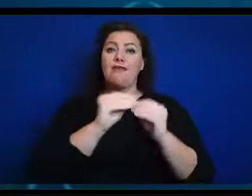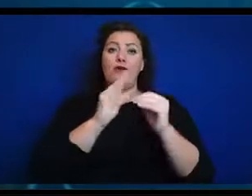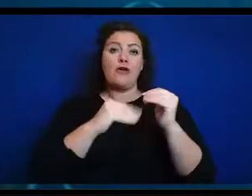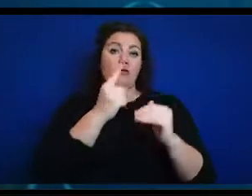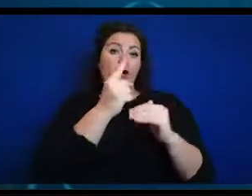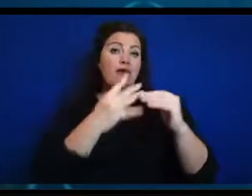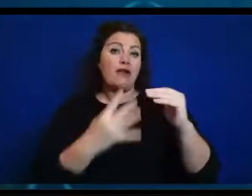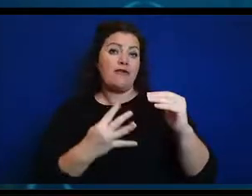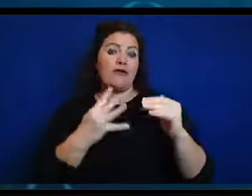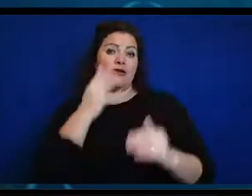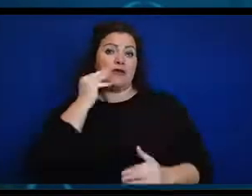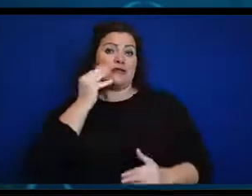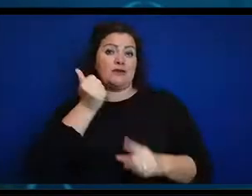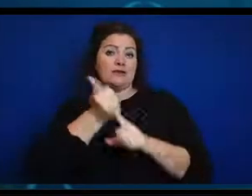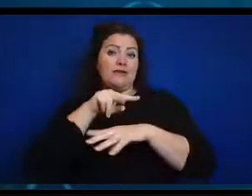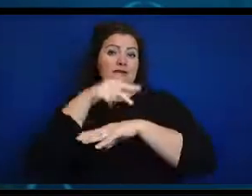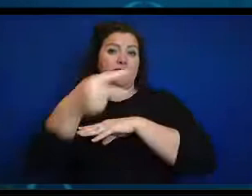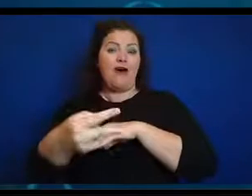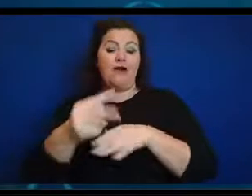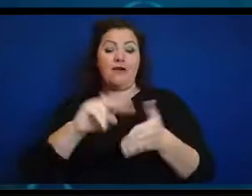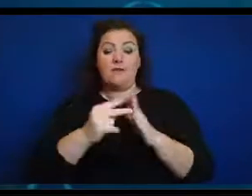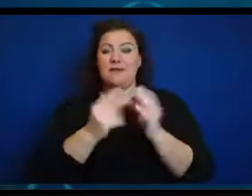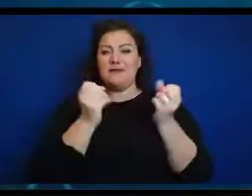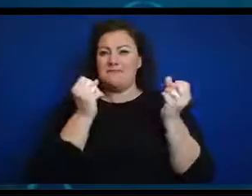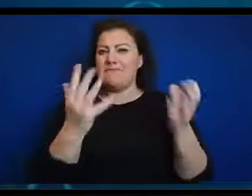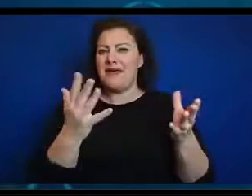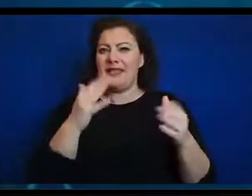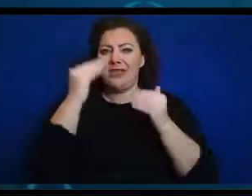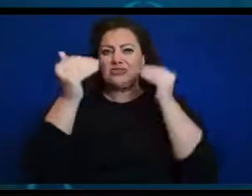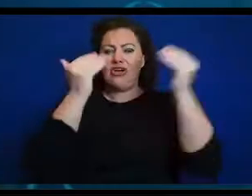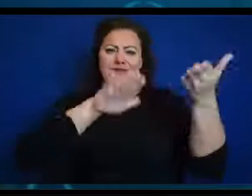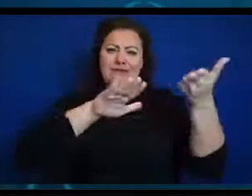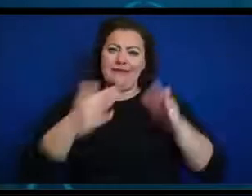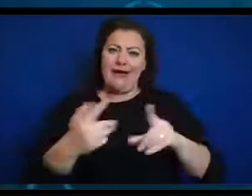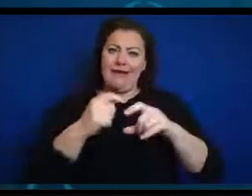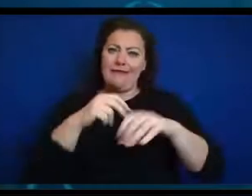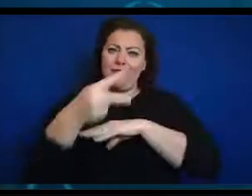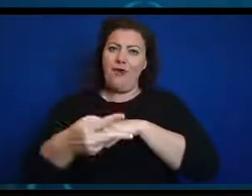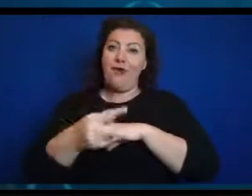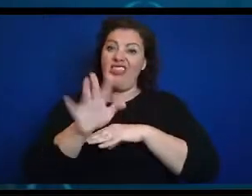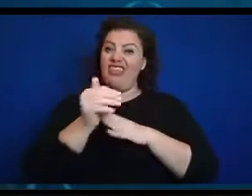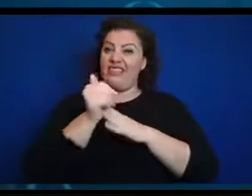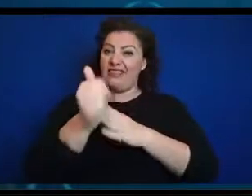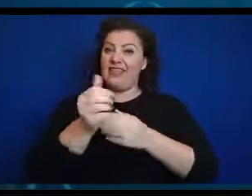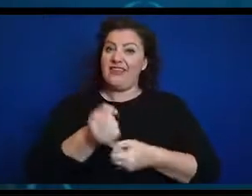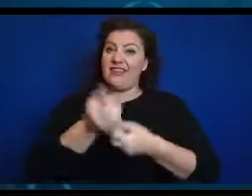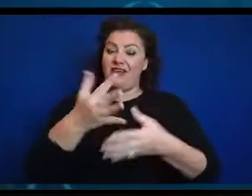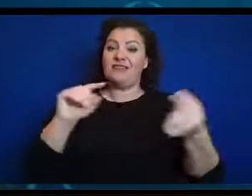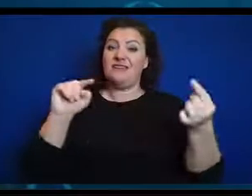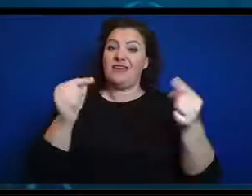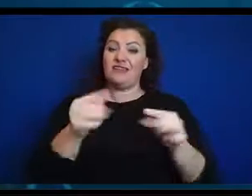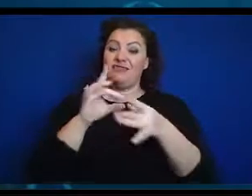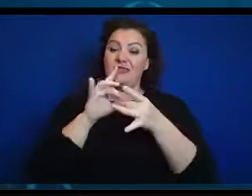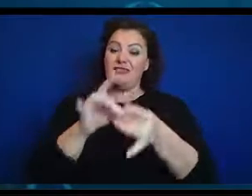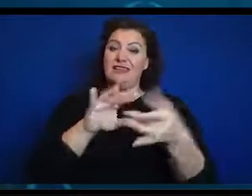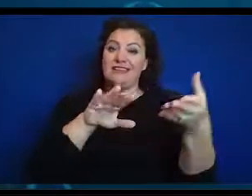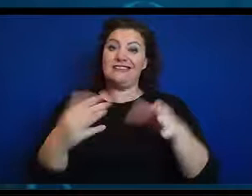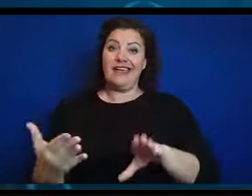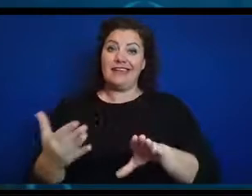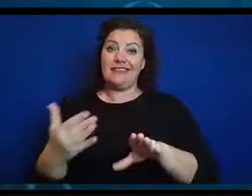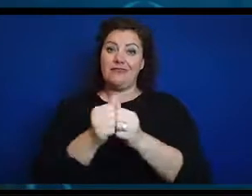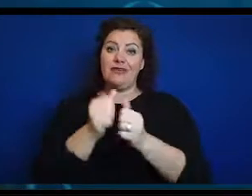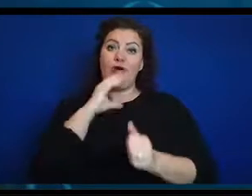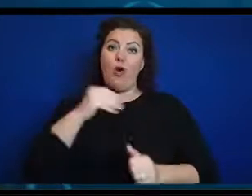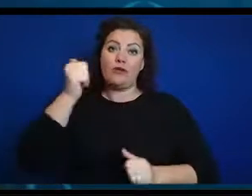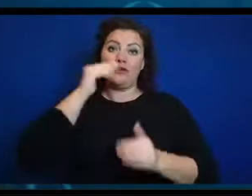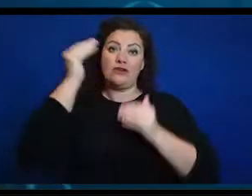experience a fall. Tens of thousands of adults die from falls each year, making it the leading cause of injury-related death in older adults. The